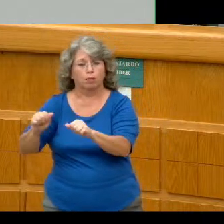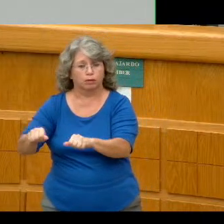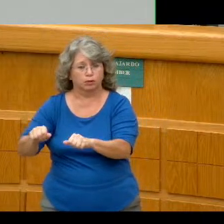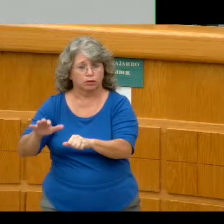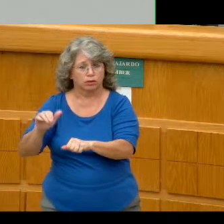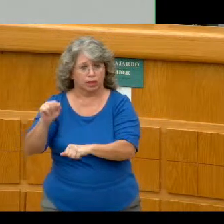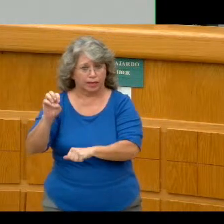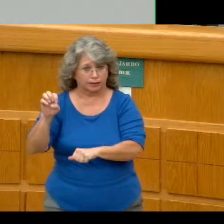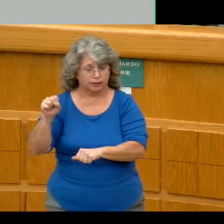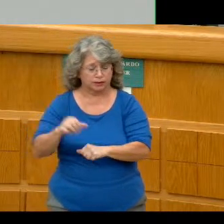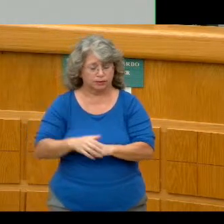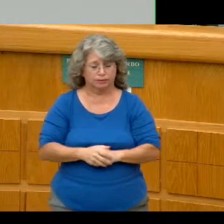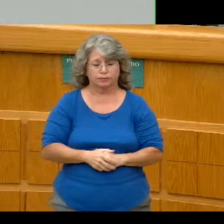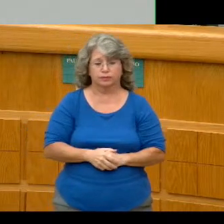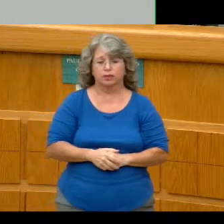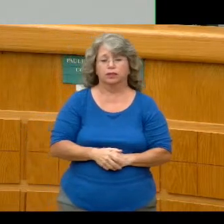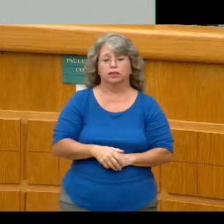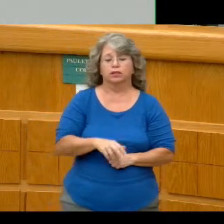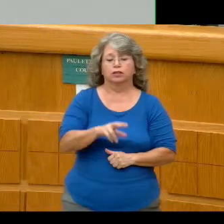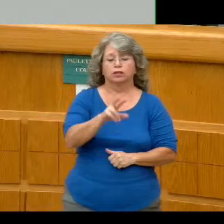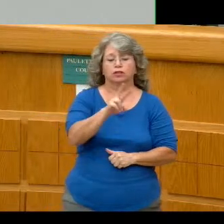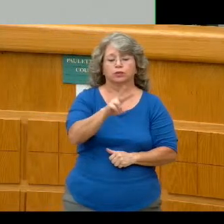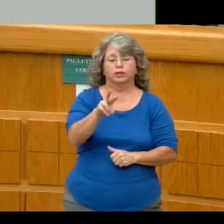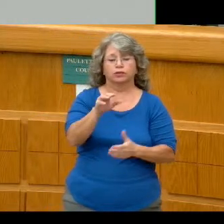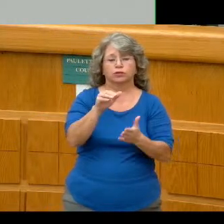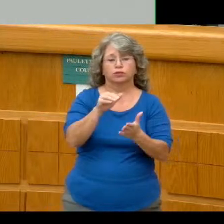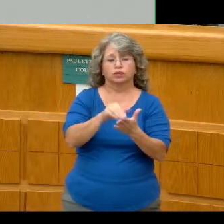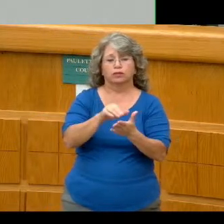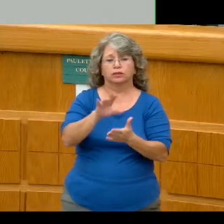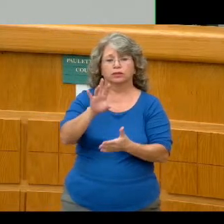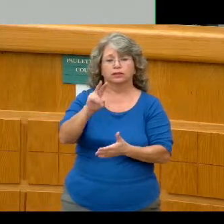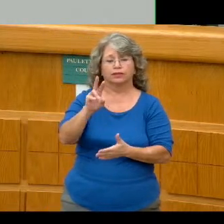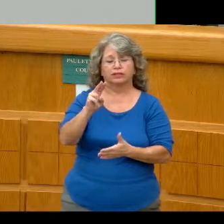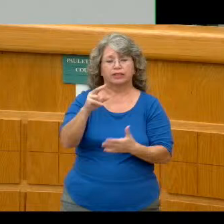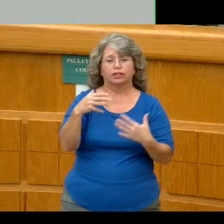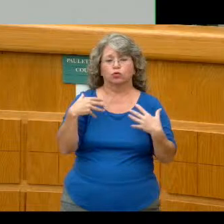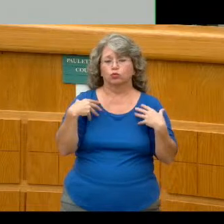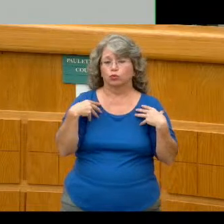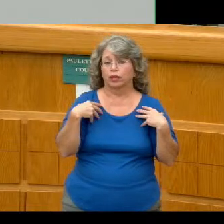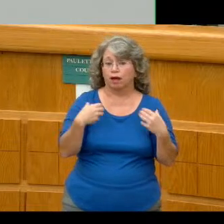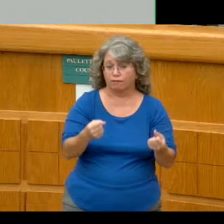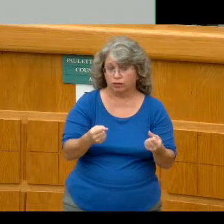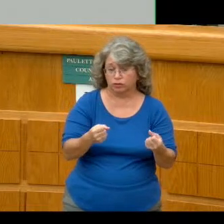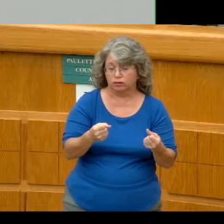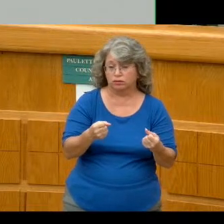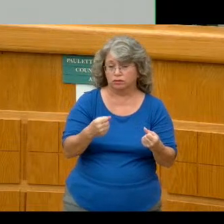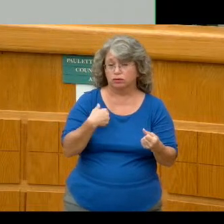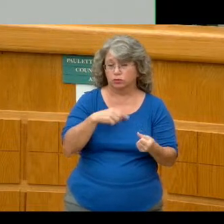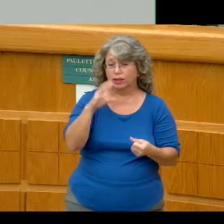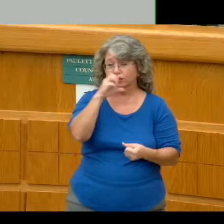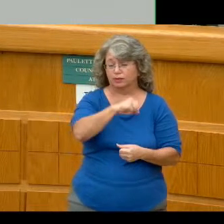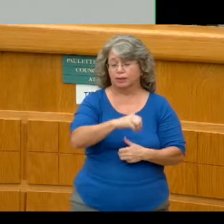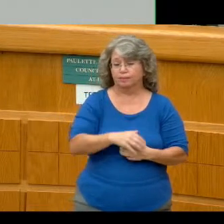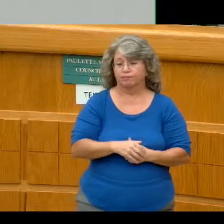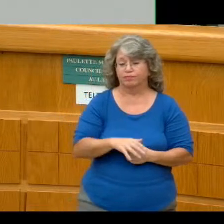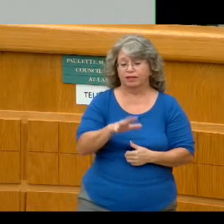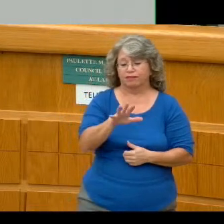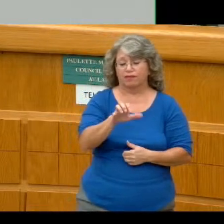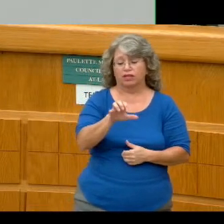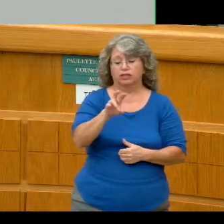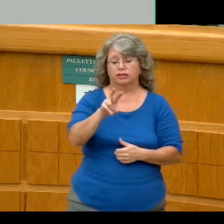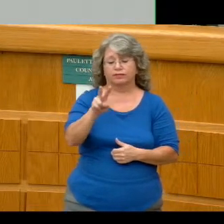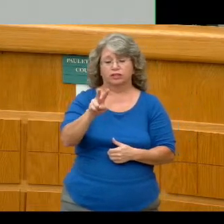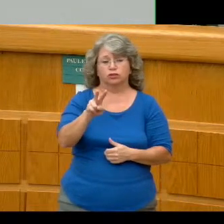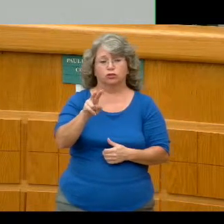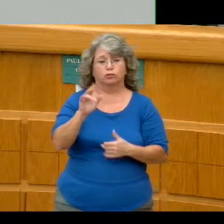earlier, and 22,017 recoveries that we're estimating from that, with 572